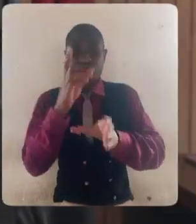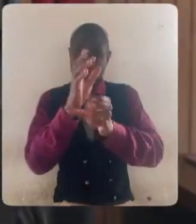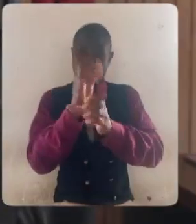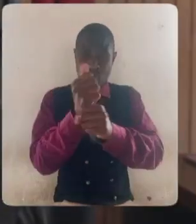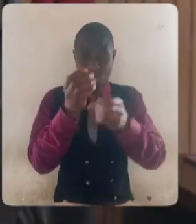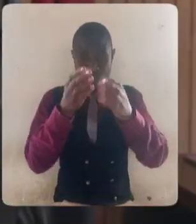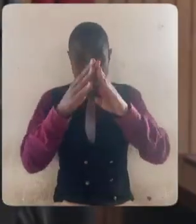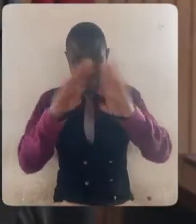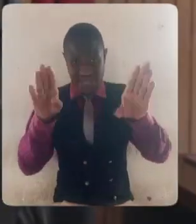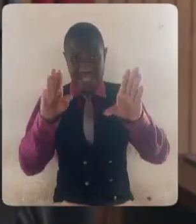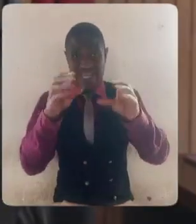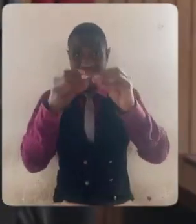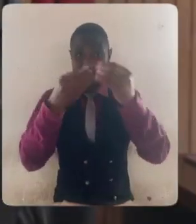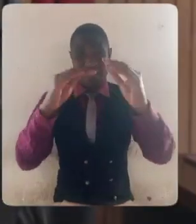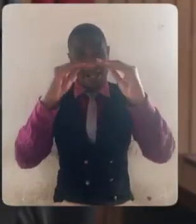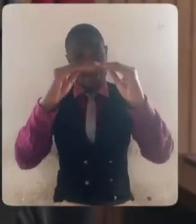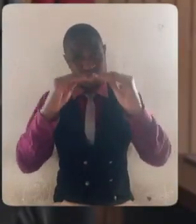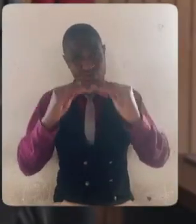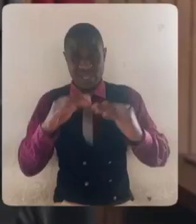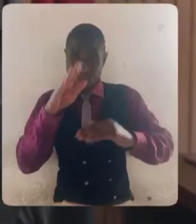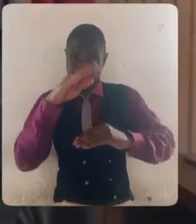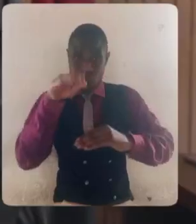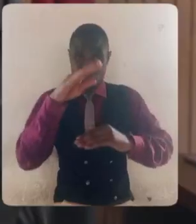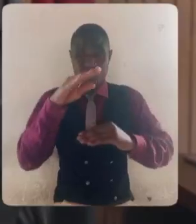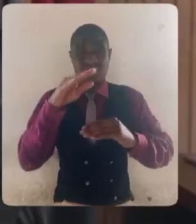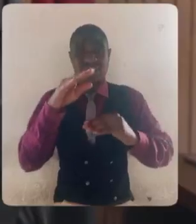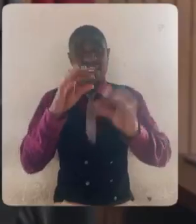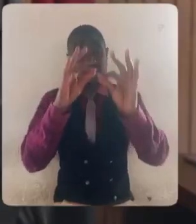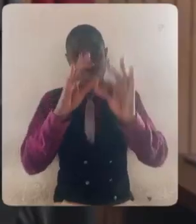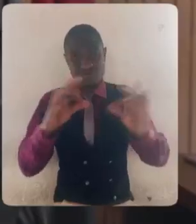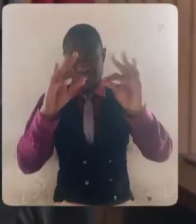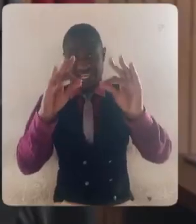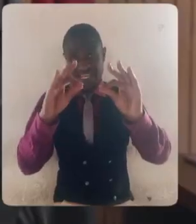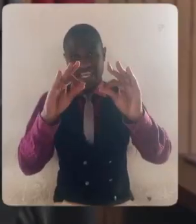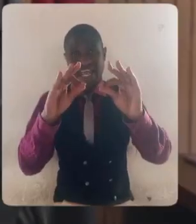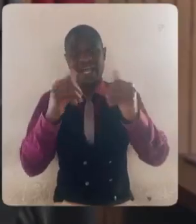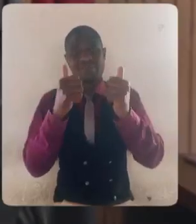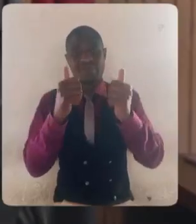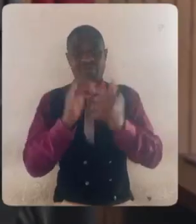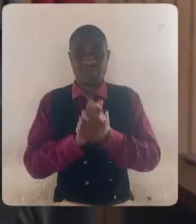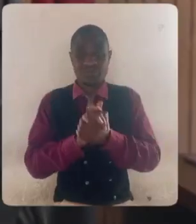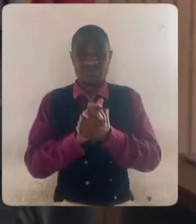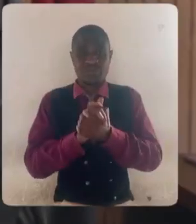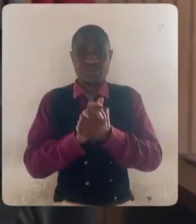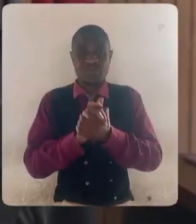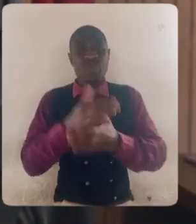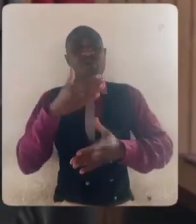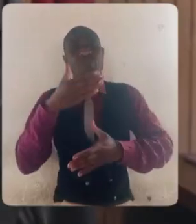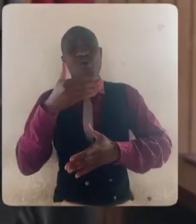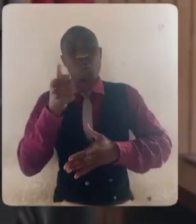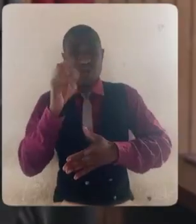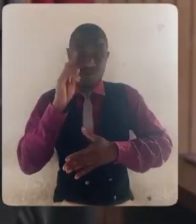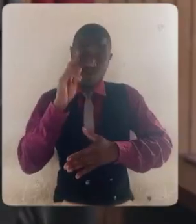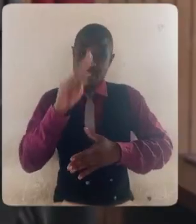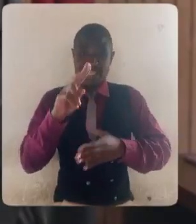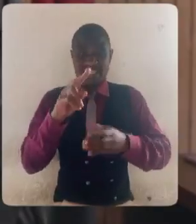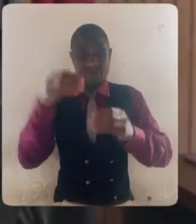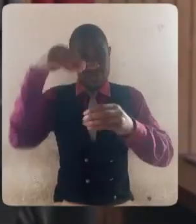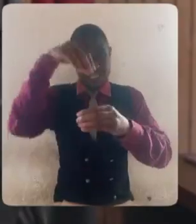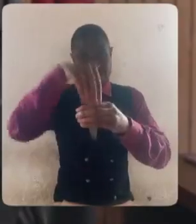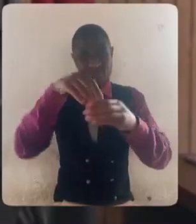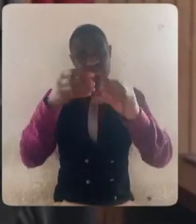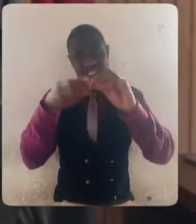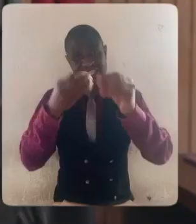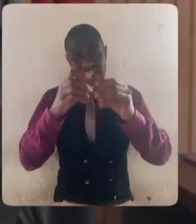numbers, cast your vote with pride, and show the world that Malawi's youth are not just leaders of tomorrow, but the drivers